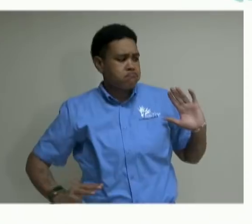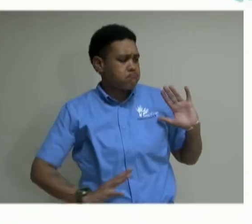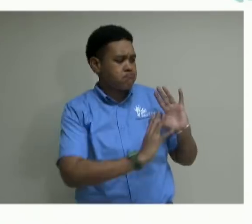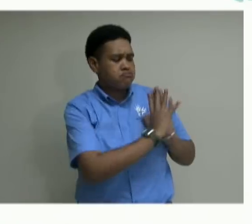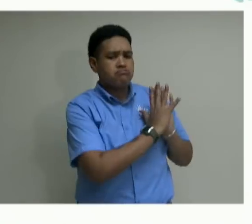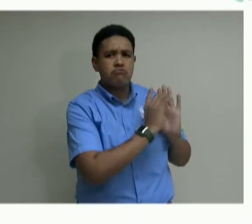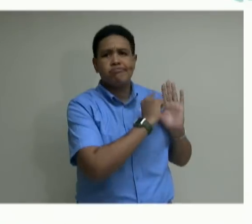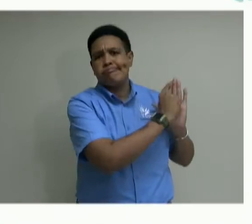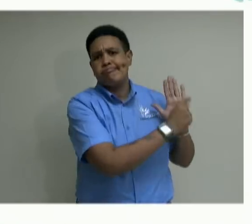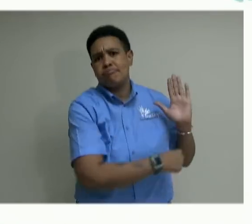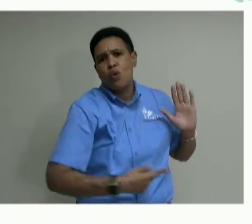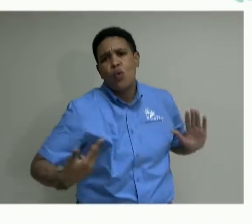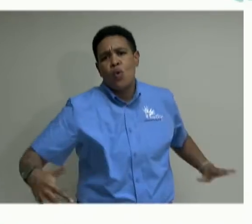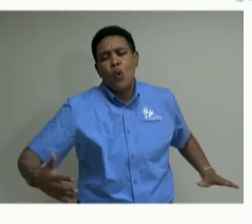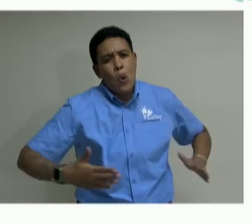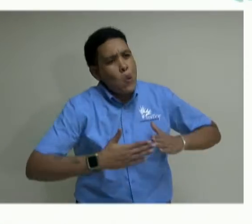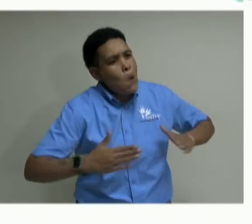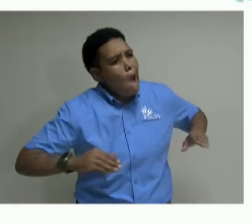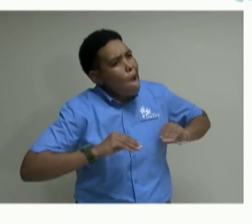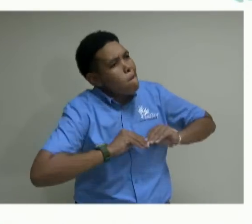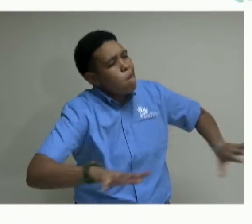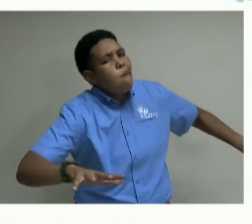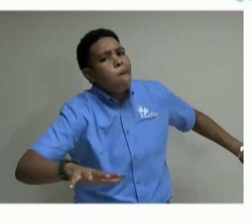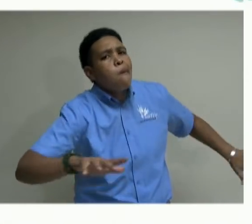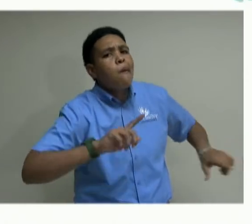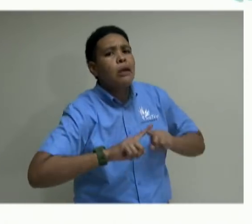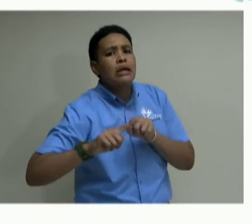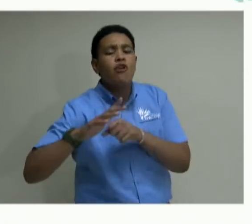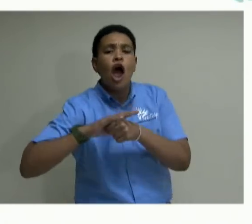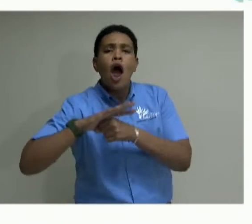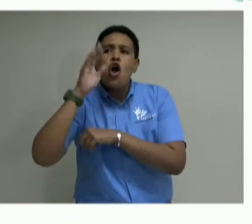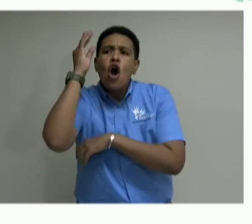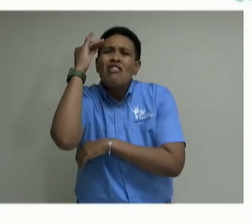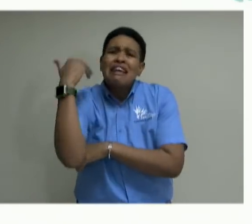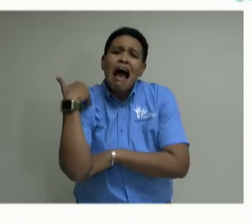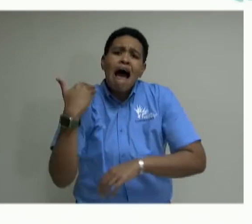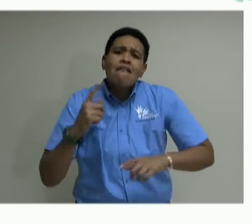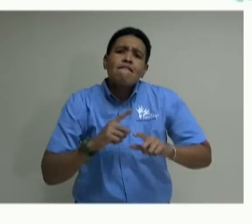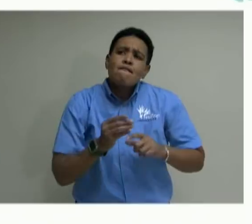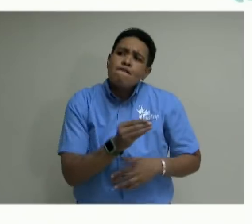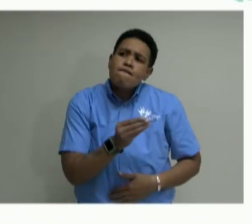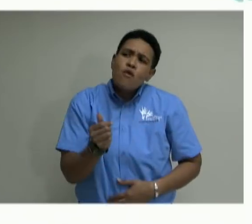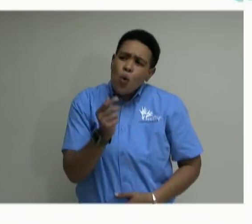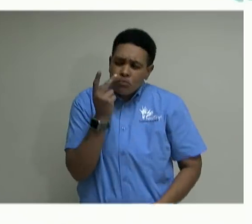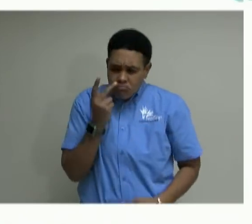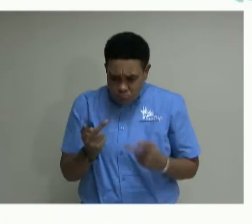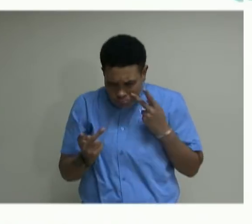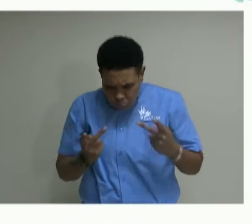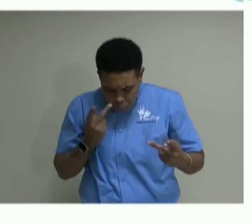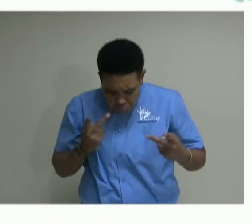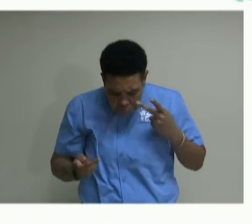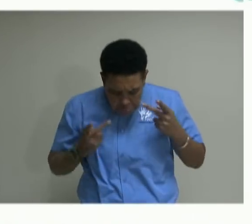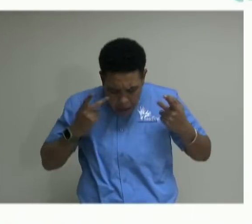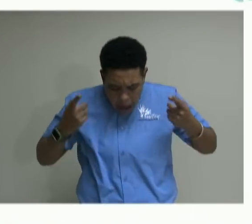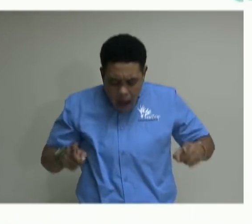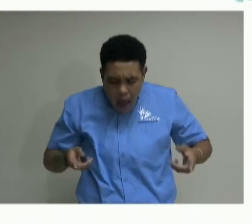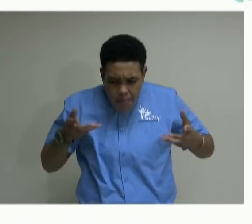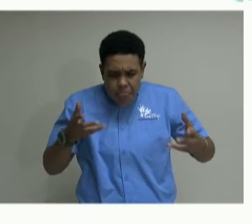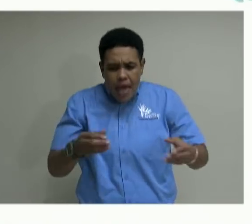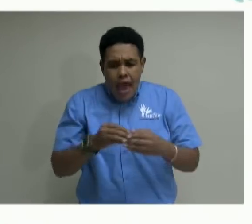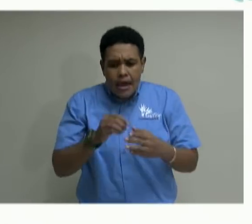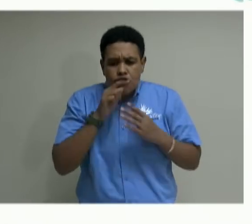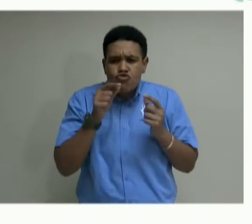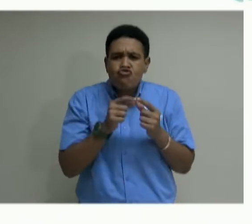very, very widespread. And areas of concern, we have quite a few cases in the